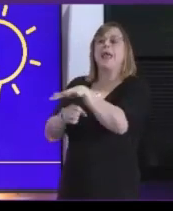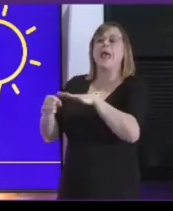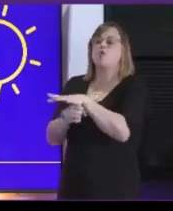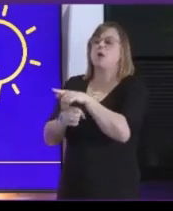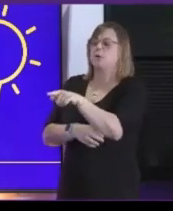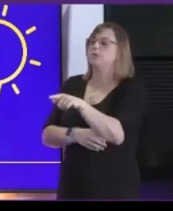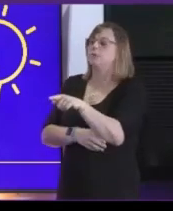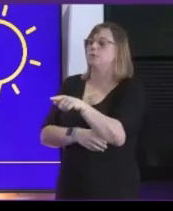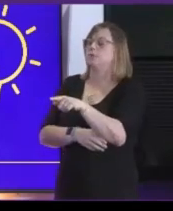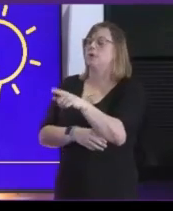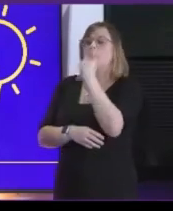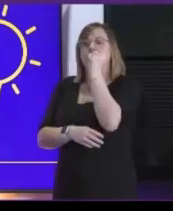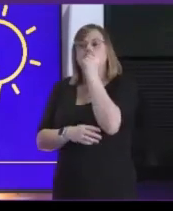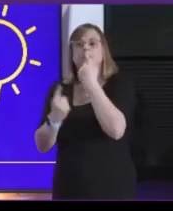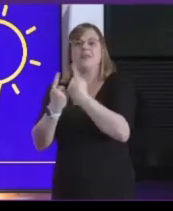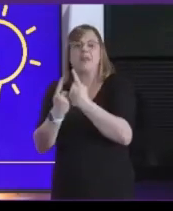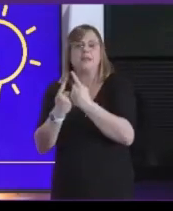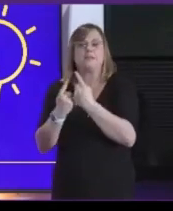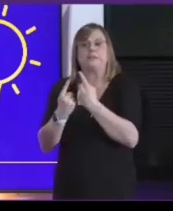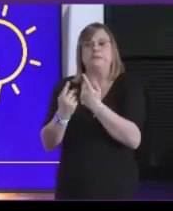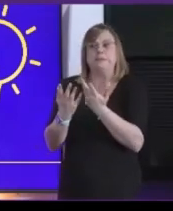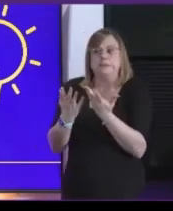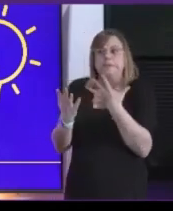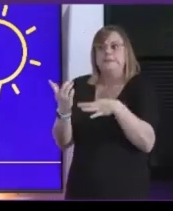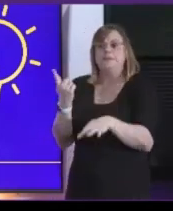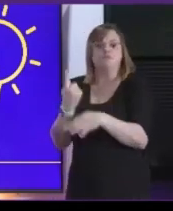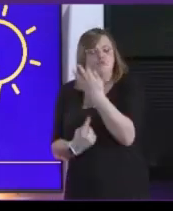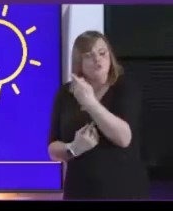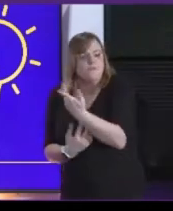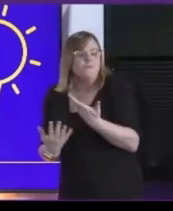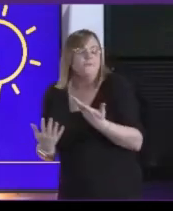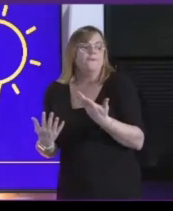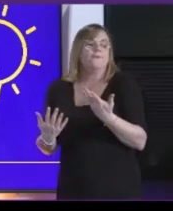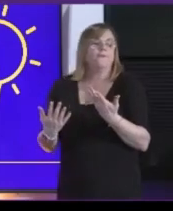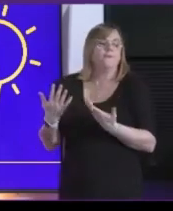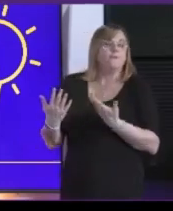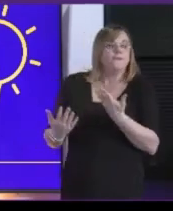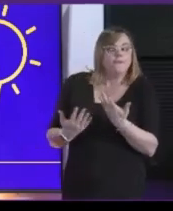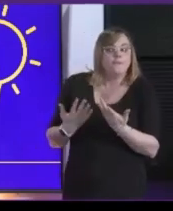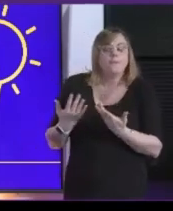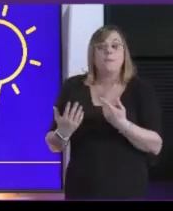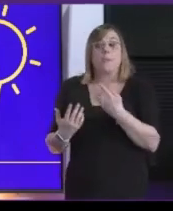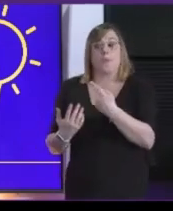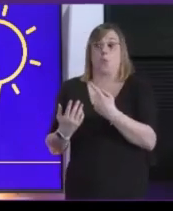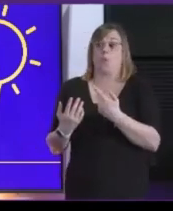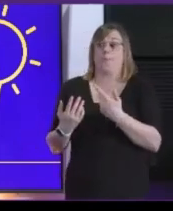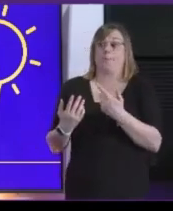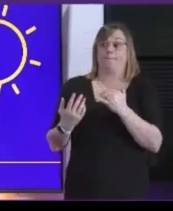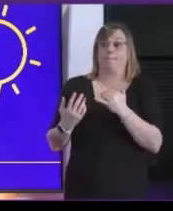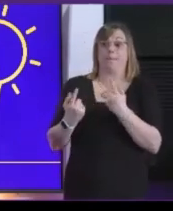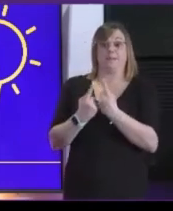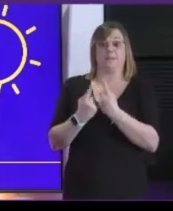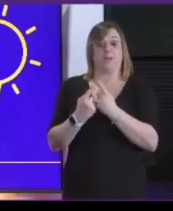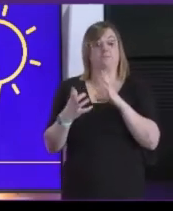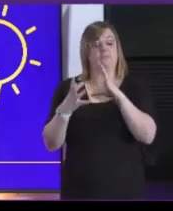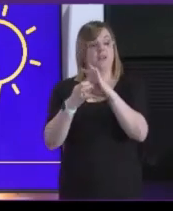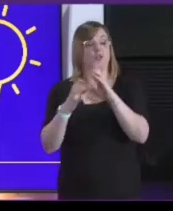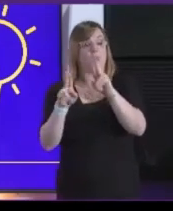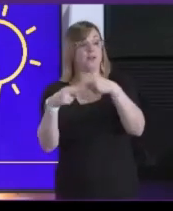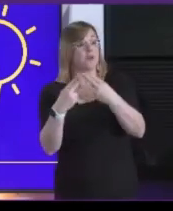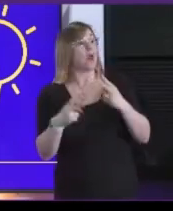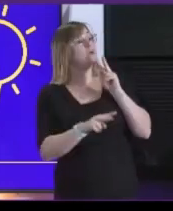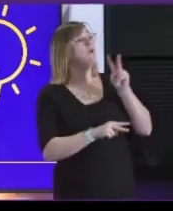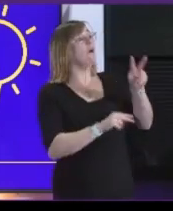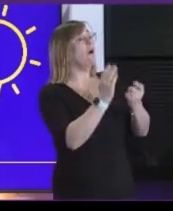maybe things aren't going as well as they should, maybe on something international that might